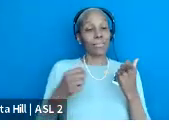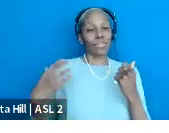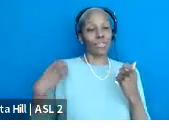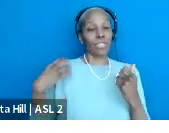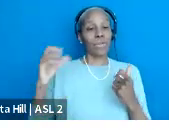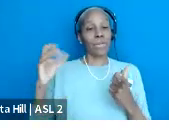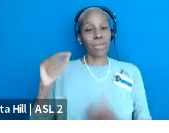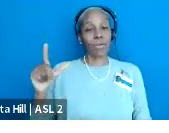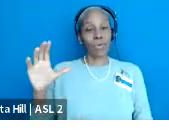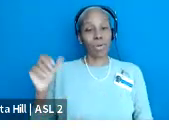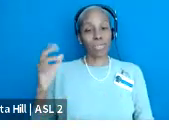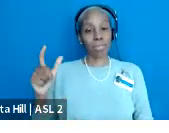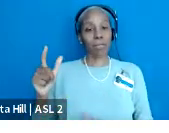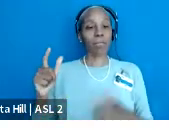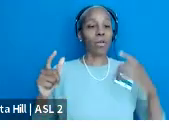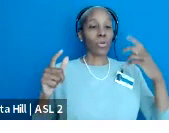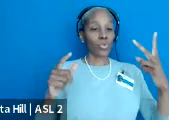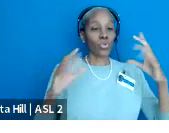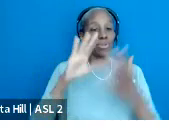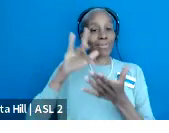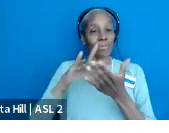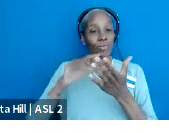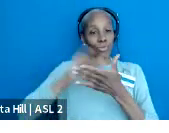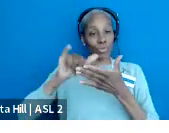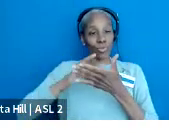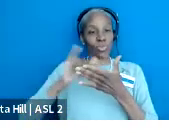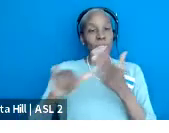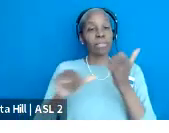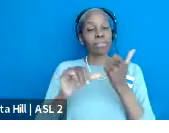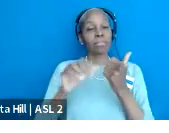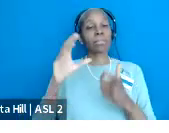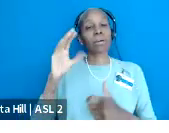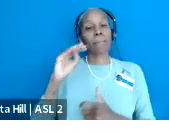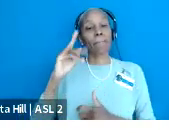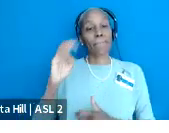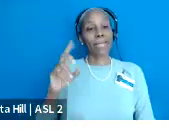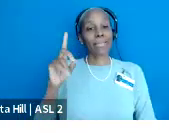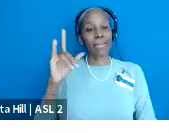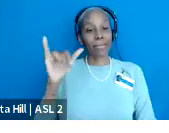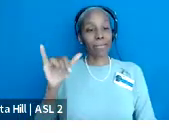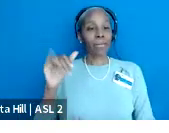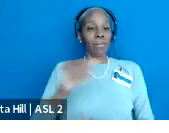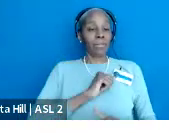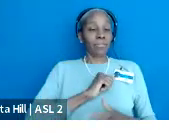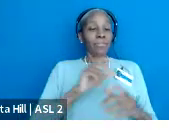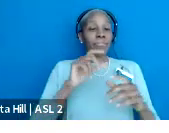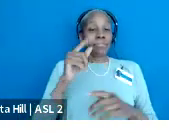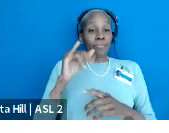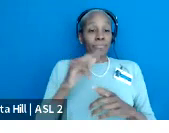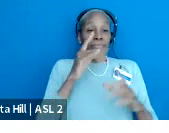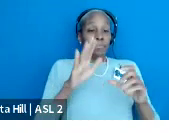Cassell. Region 2, Central New York, is covered by Assistant Chief Mike Daly. Myself, Anthony